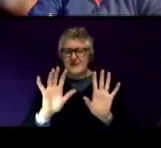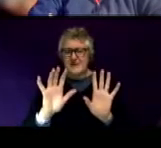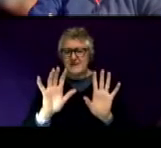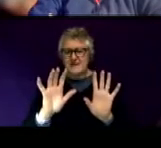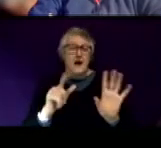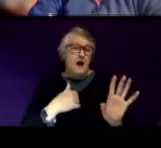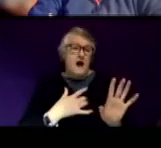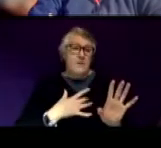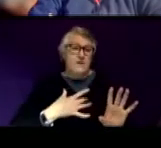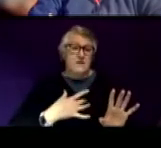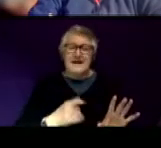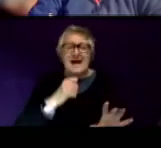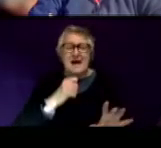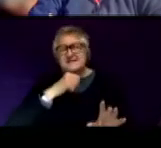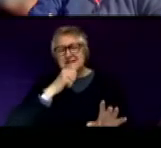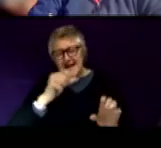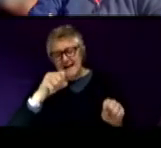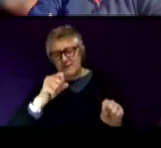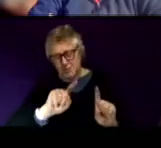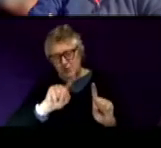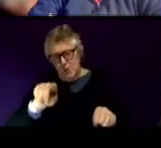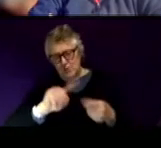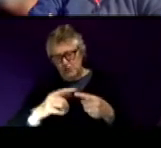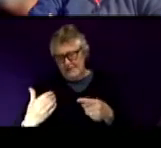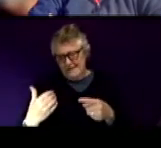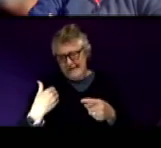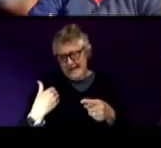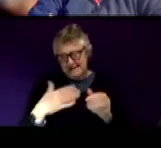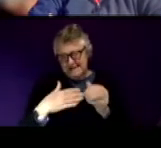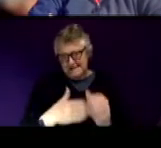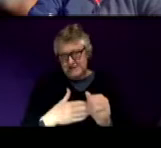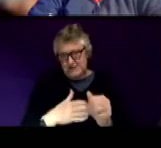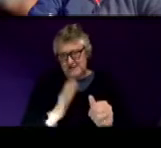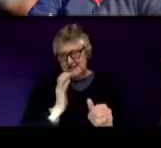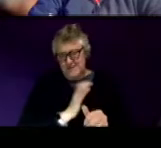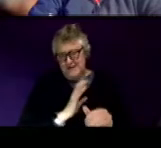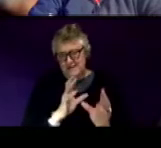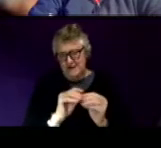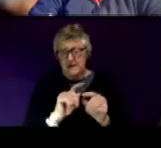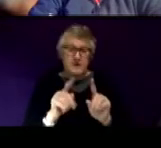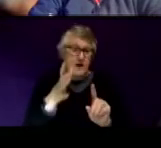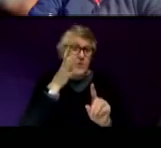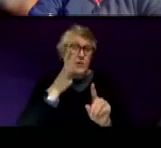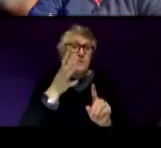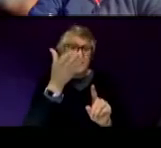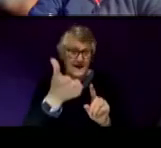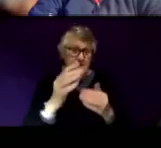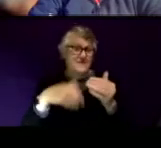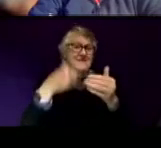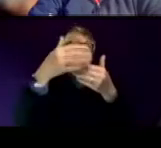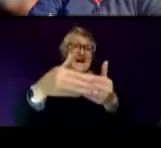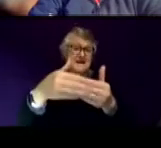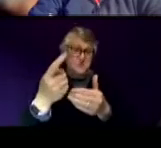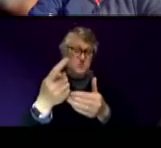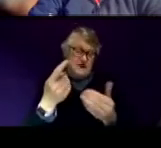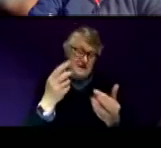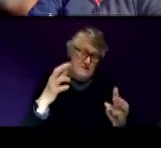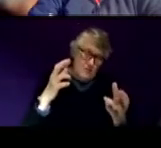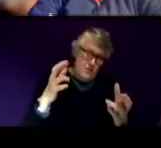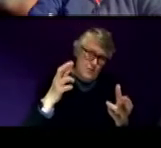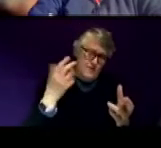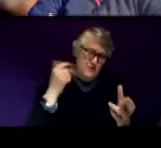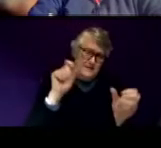I was unable to be at the last steering committee meeting, but I will be at the next one, and maybe we can talk about that and how we can,